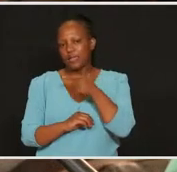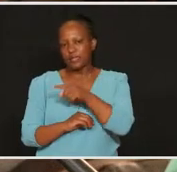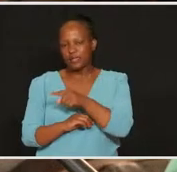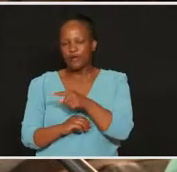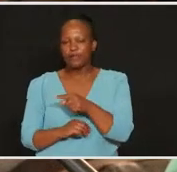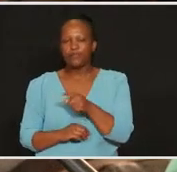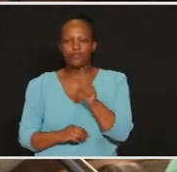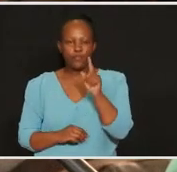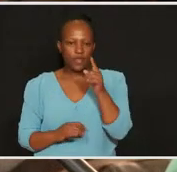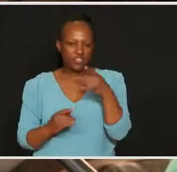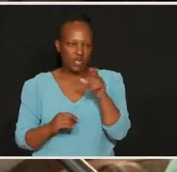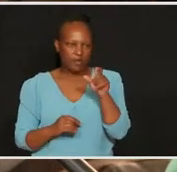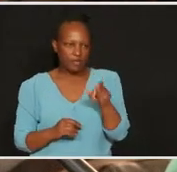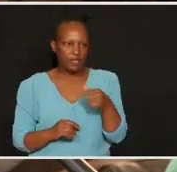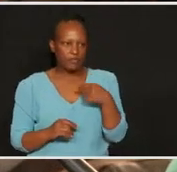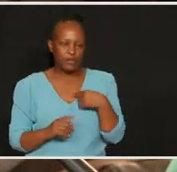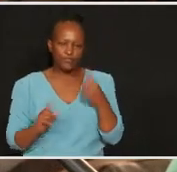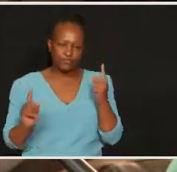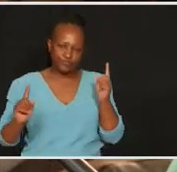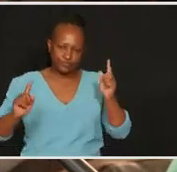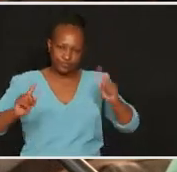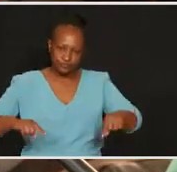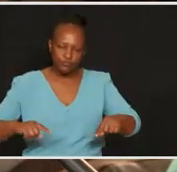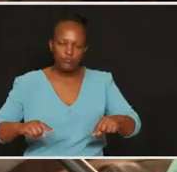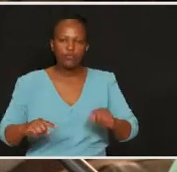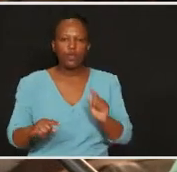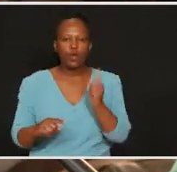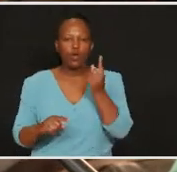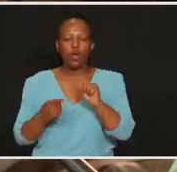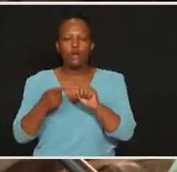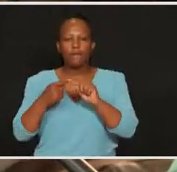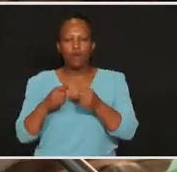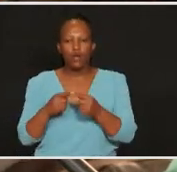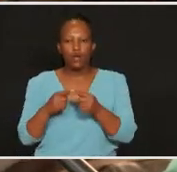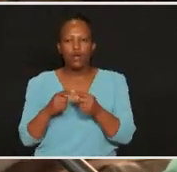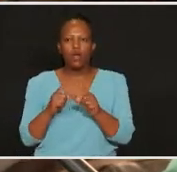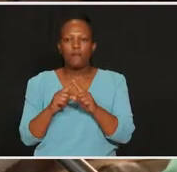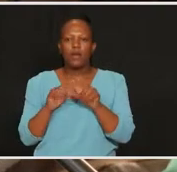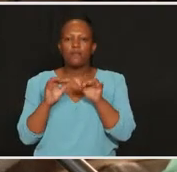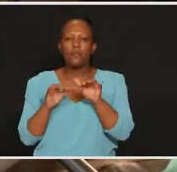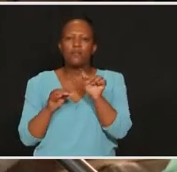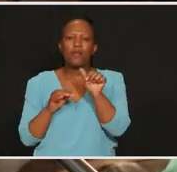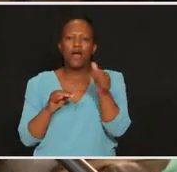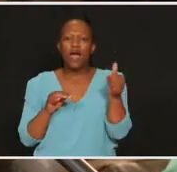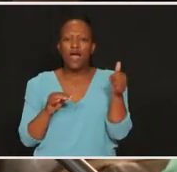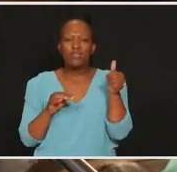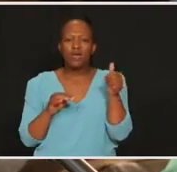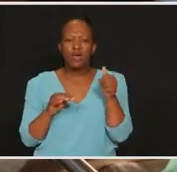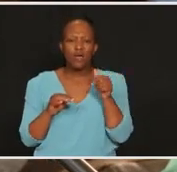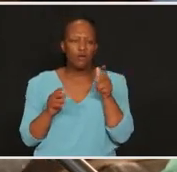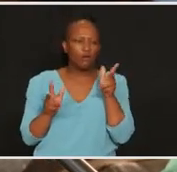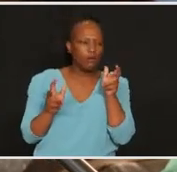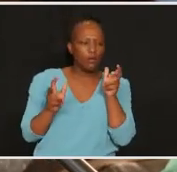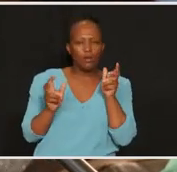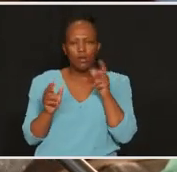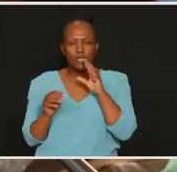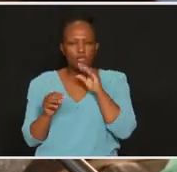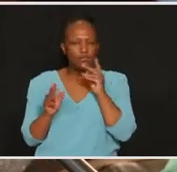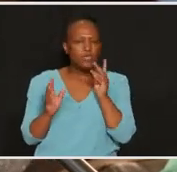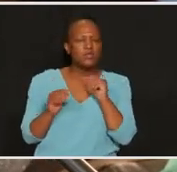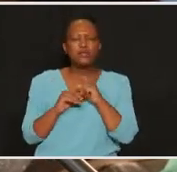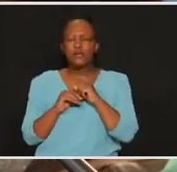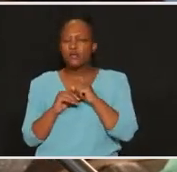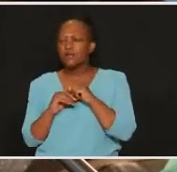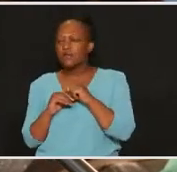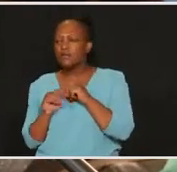with one point but the latter speakers influenced me to speak on this issue that I'm going to